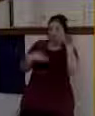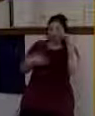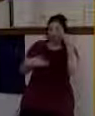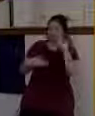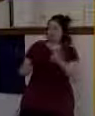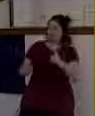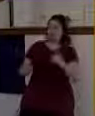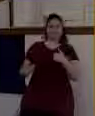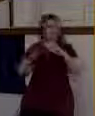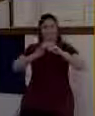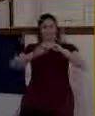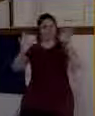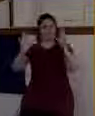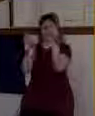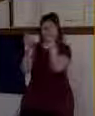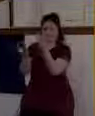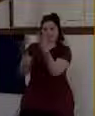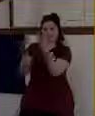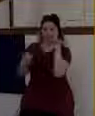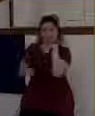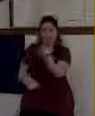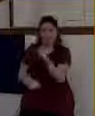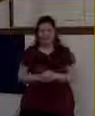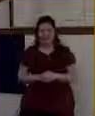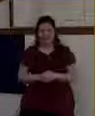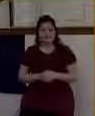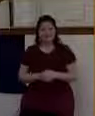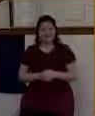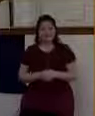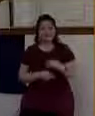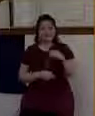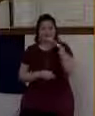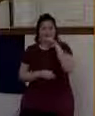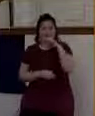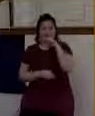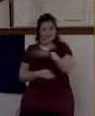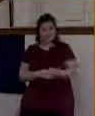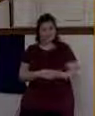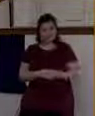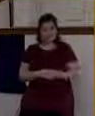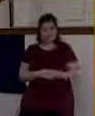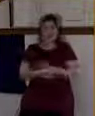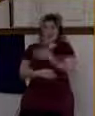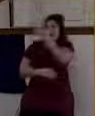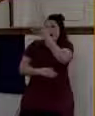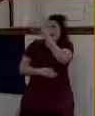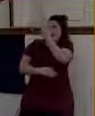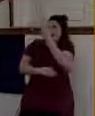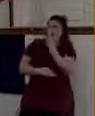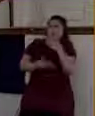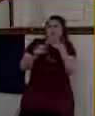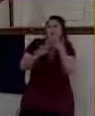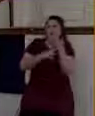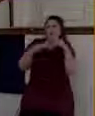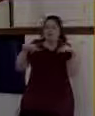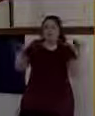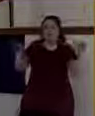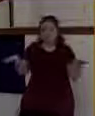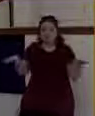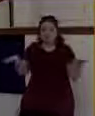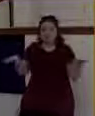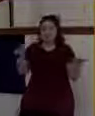you. I have a word of knowledge for you. God told me, in fact, through an angel to come and get you and to bring you back and